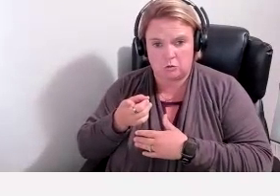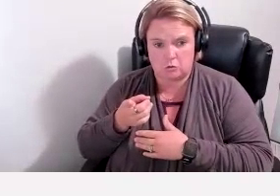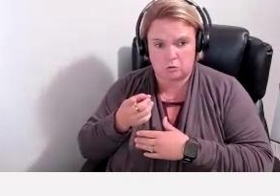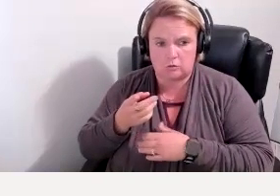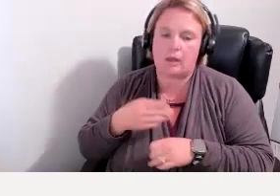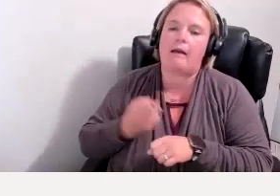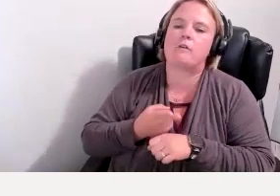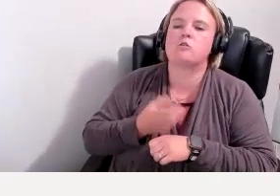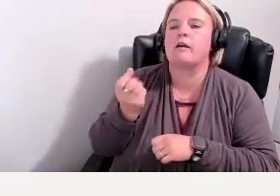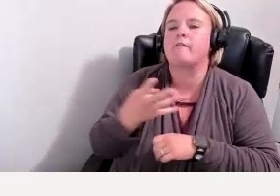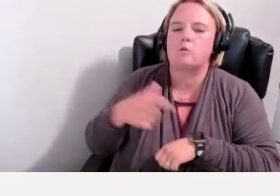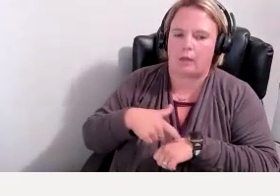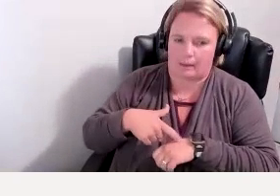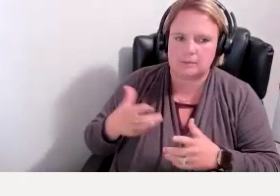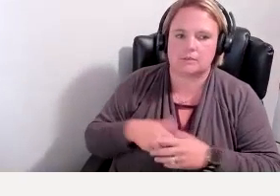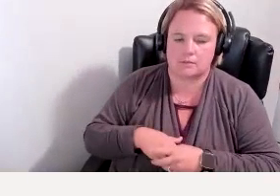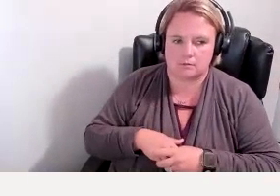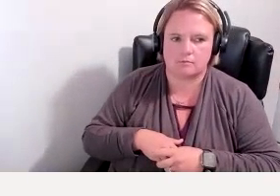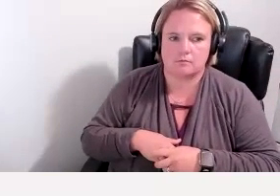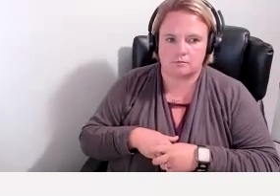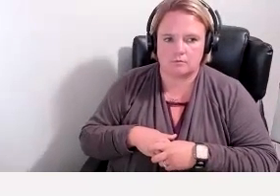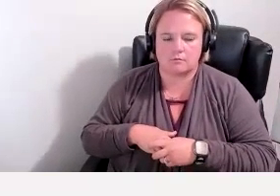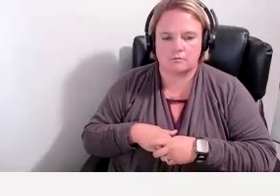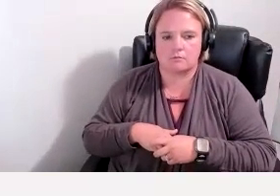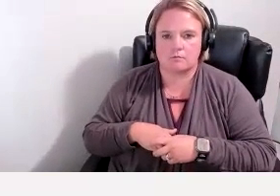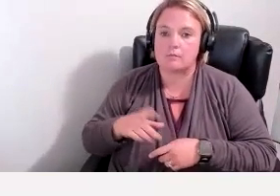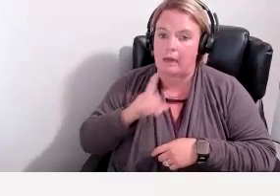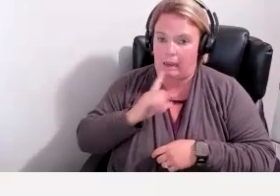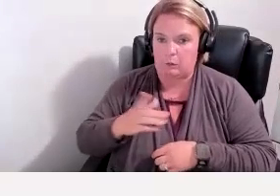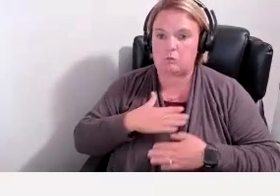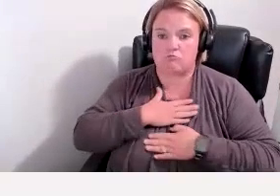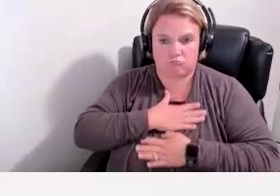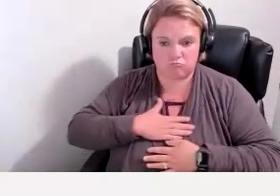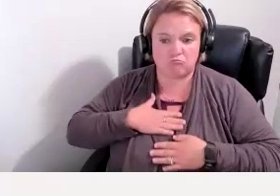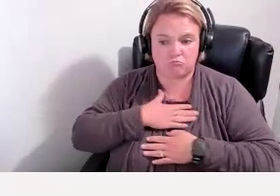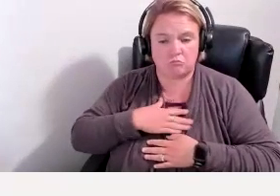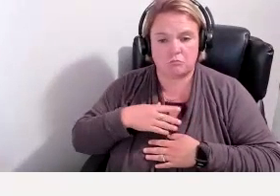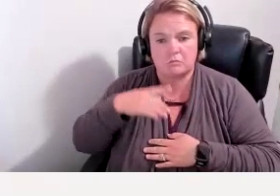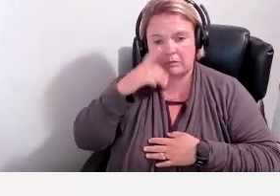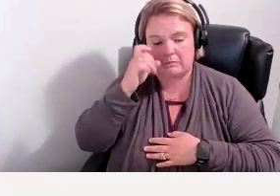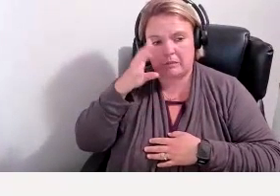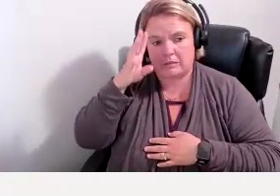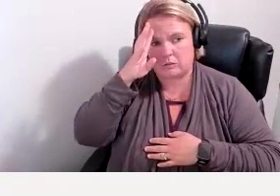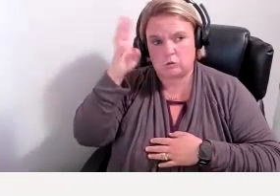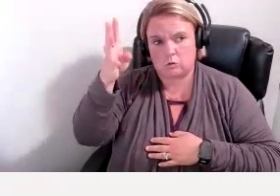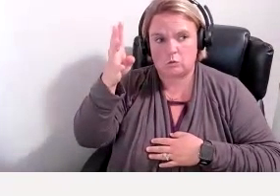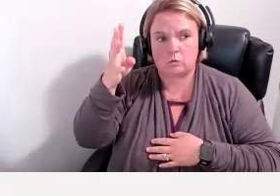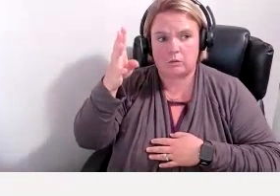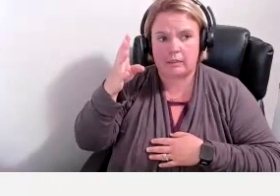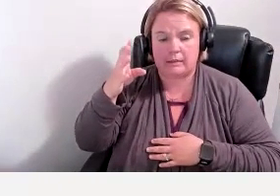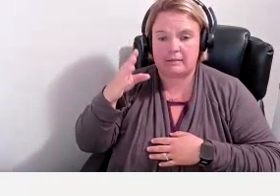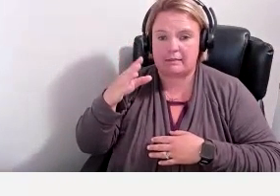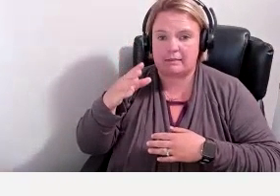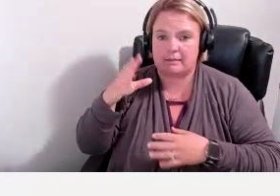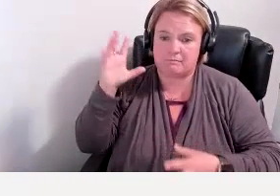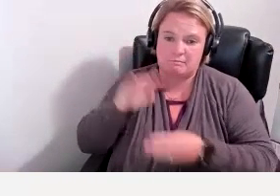used it a couple times. Yeah, it's I really like it because it creates an archive from all of your classes in